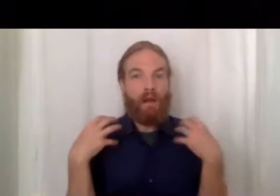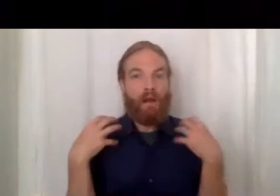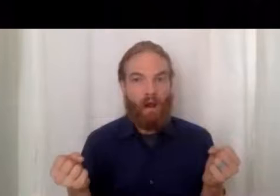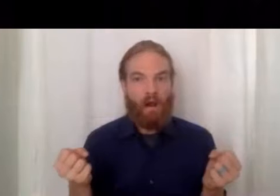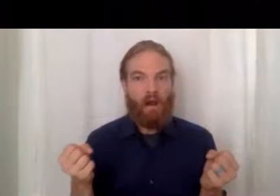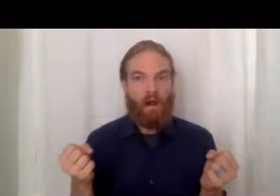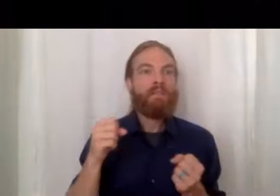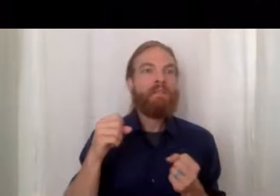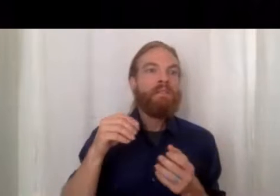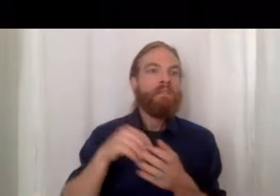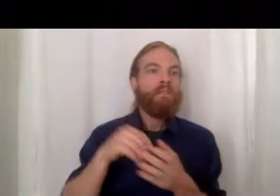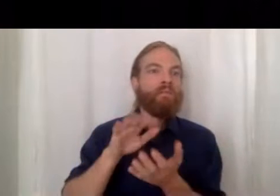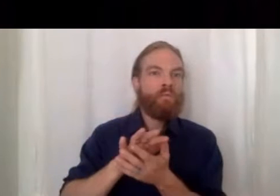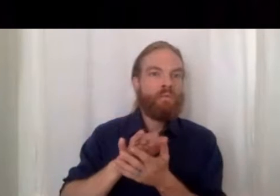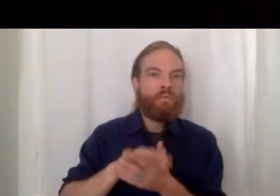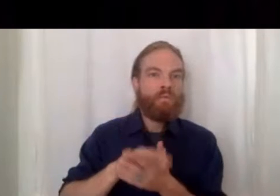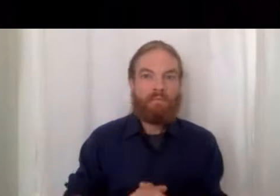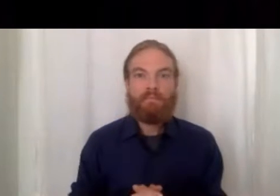matter expert in the room?